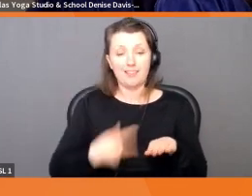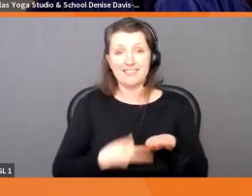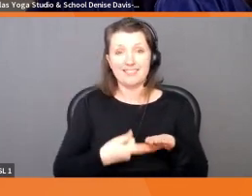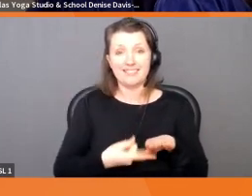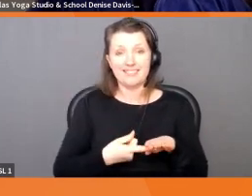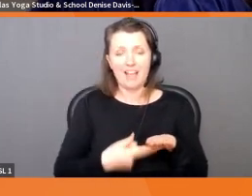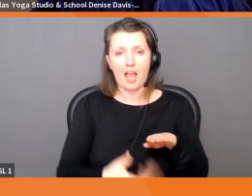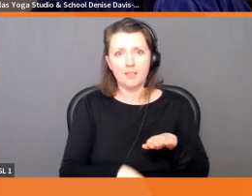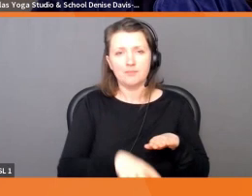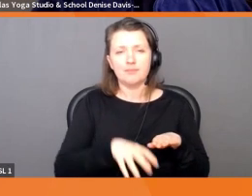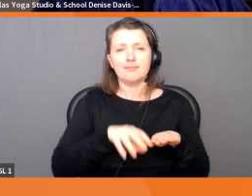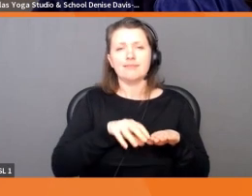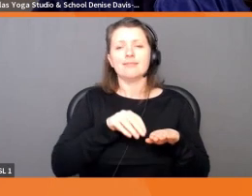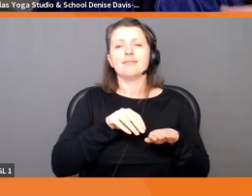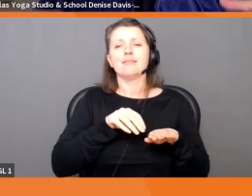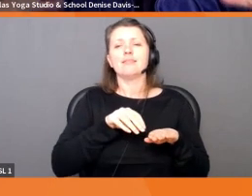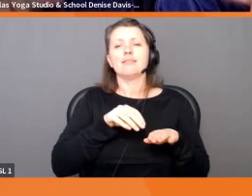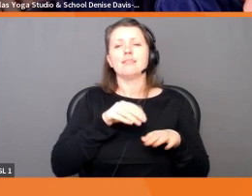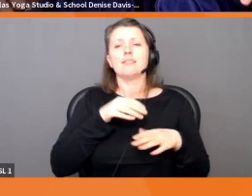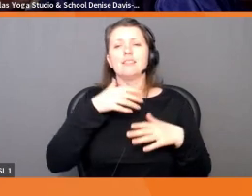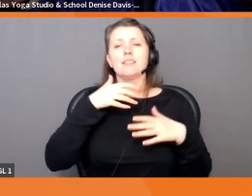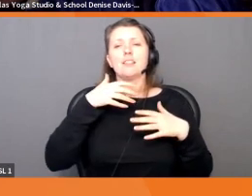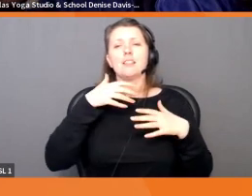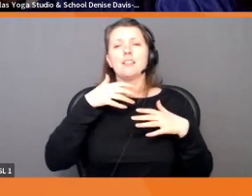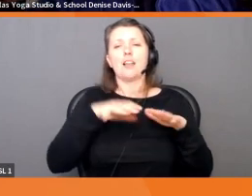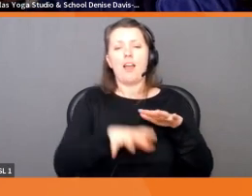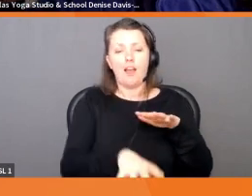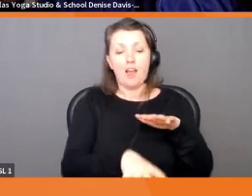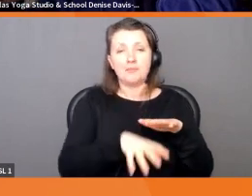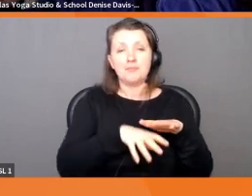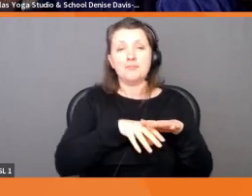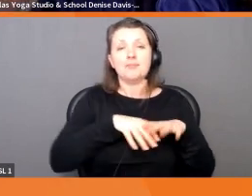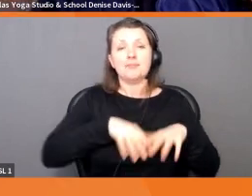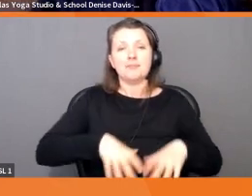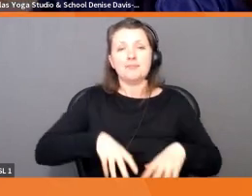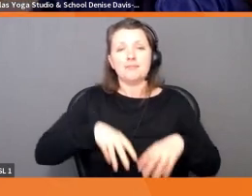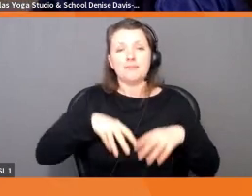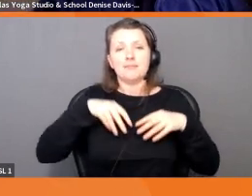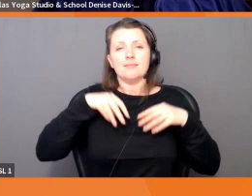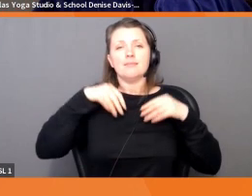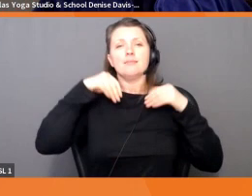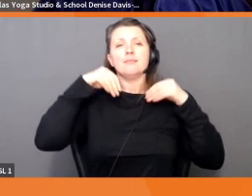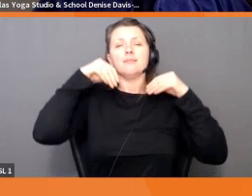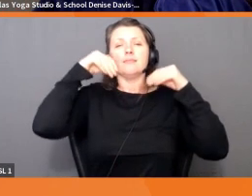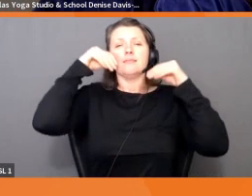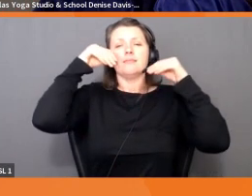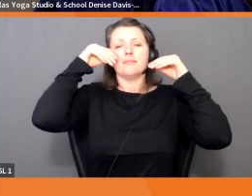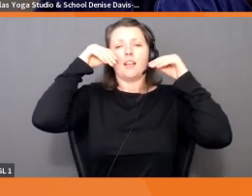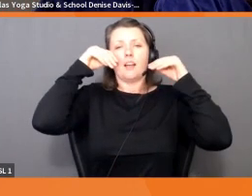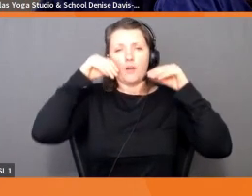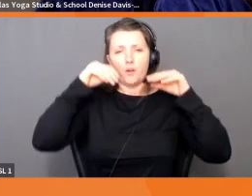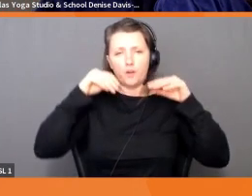Take a couple of deep breaths as if you could take your breath right from the soles of the feet up into your body and exhale,